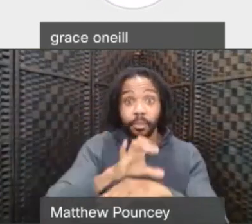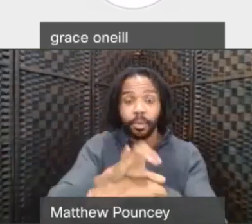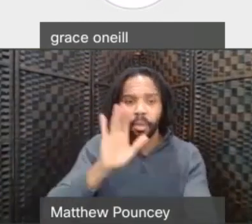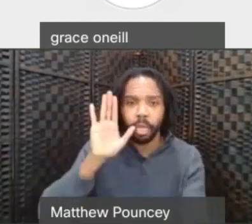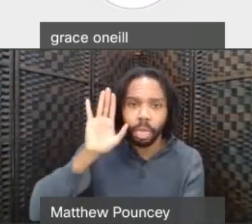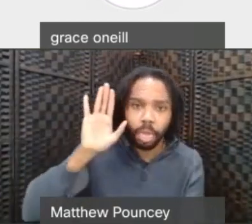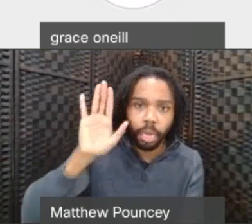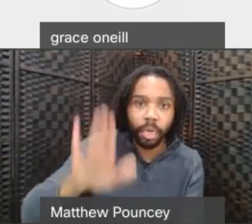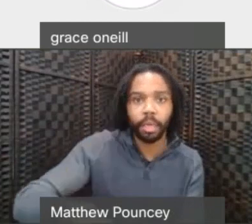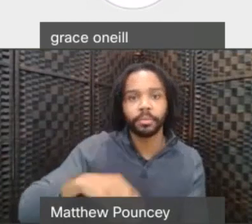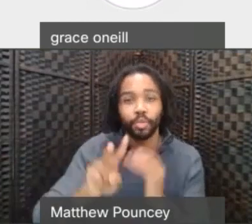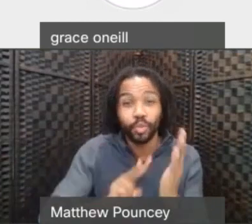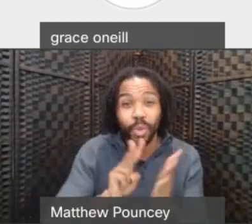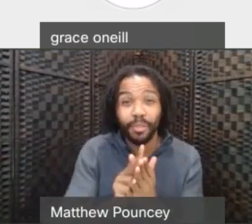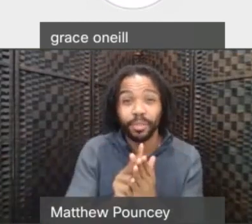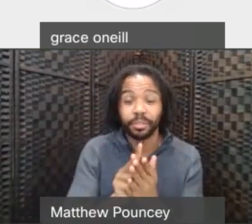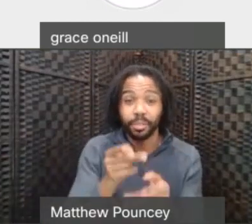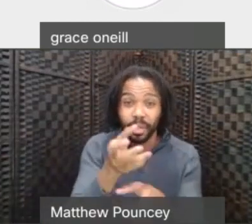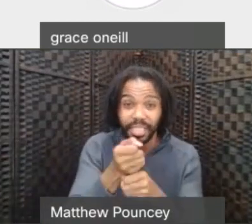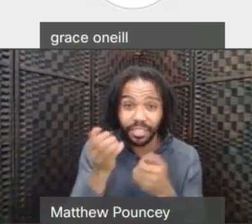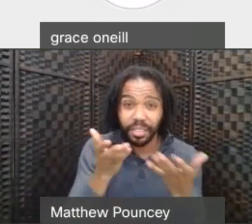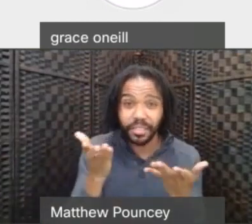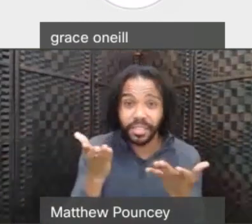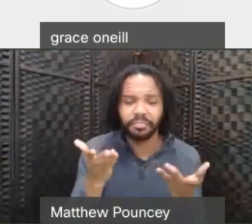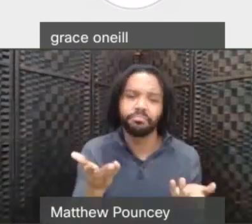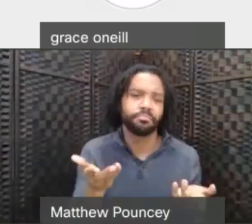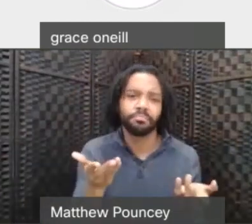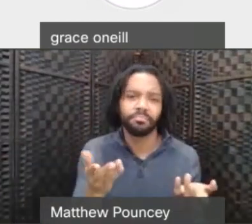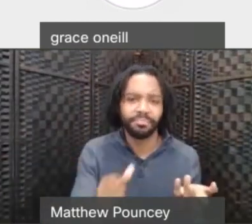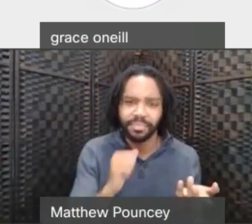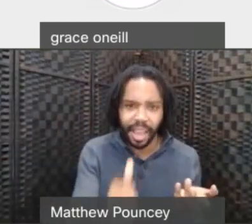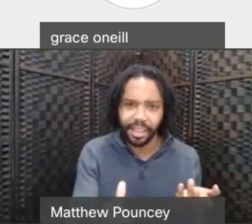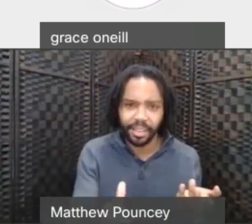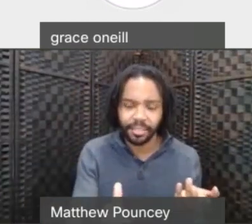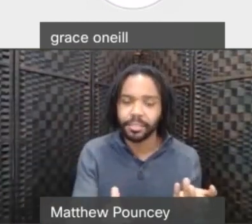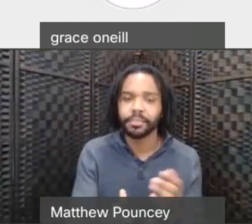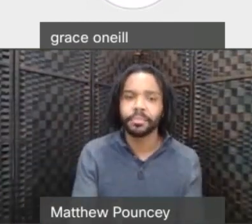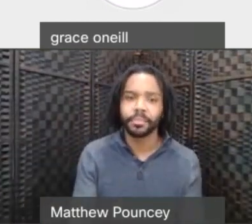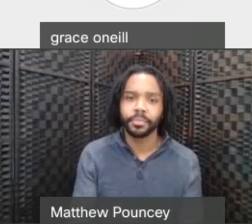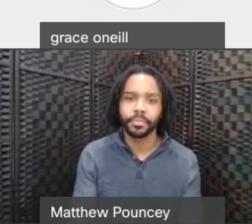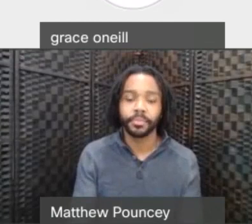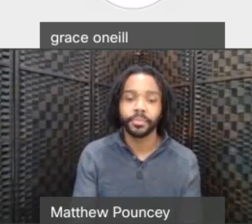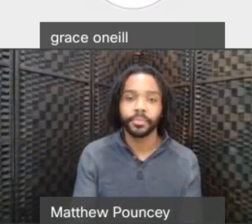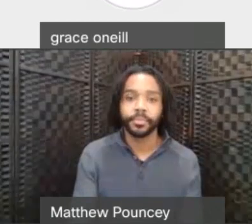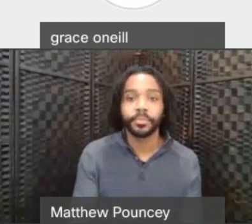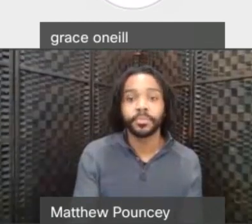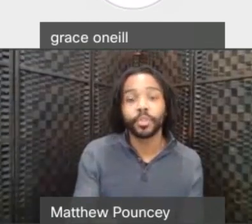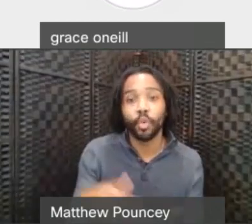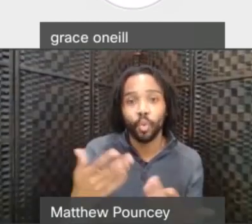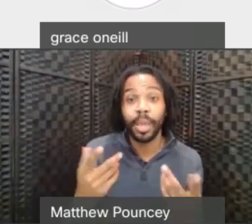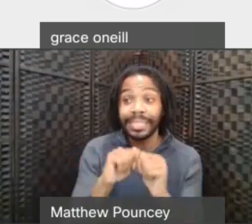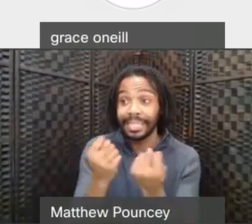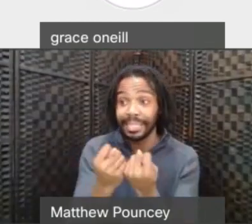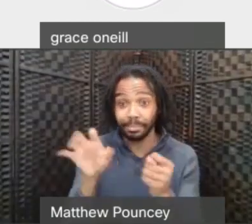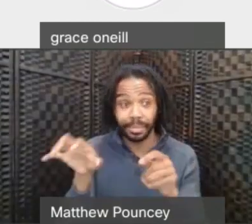hours to receive a service that is being provided remotely. So, the teams have to agree that this can